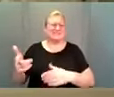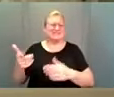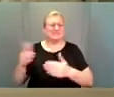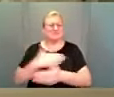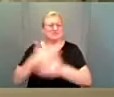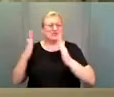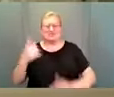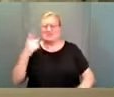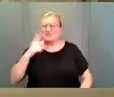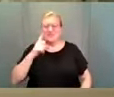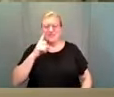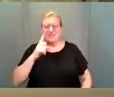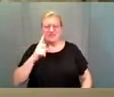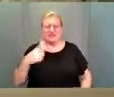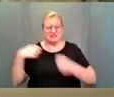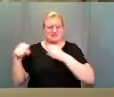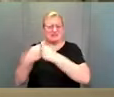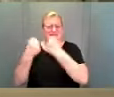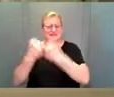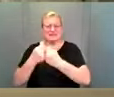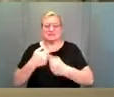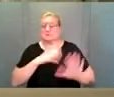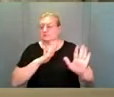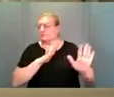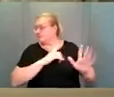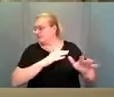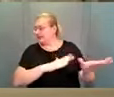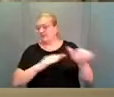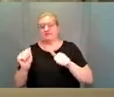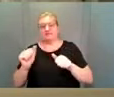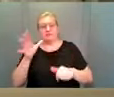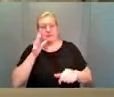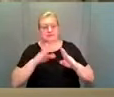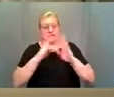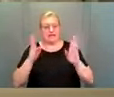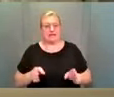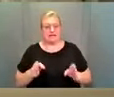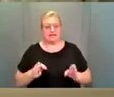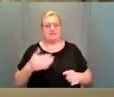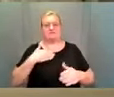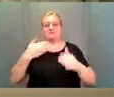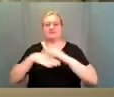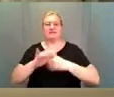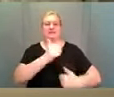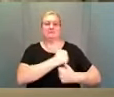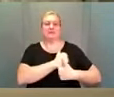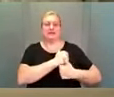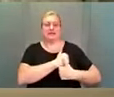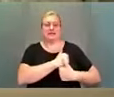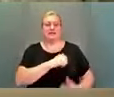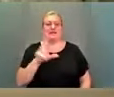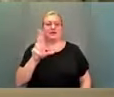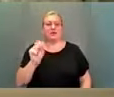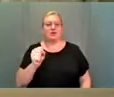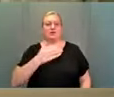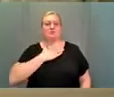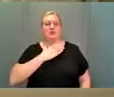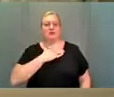point that I gotta get out of her house. So I decided to enlist in the military, the United States